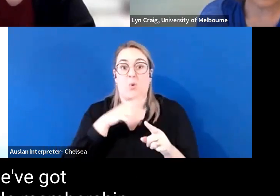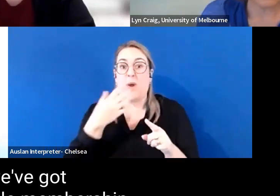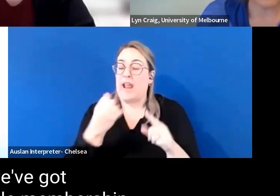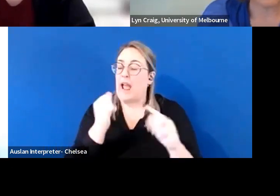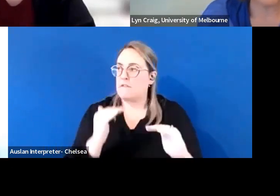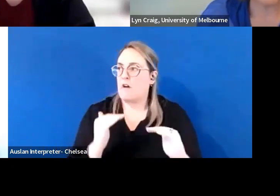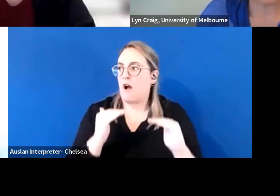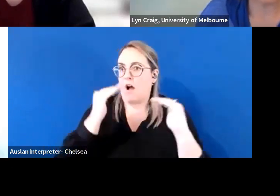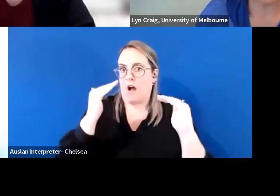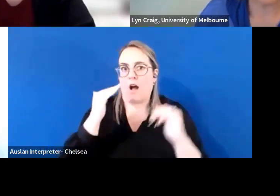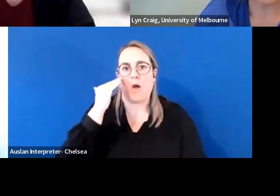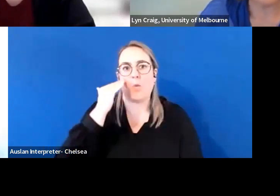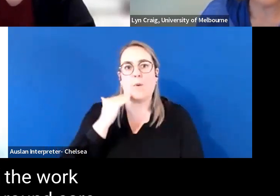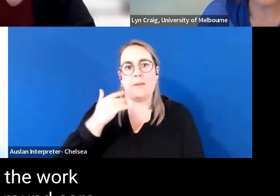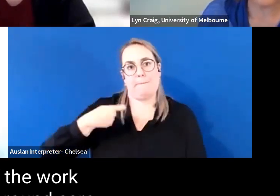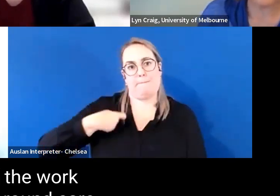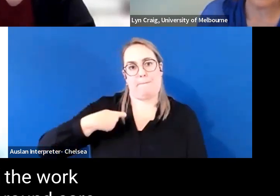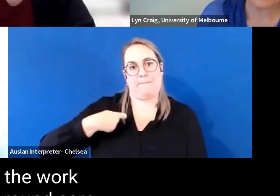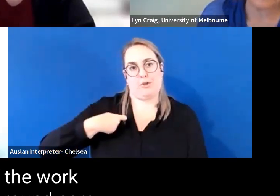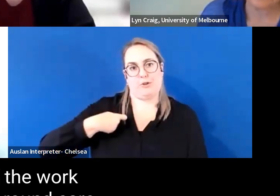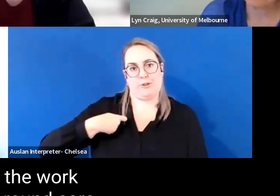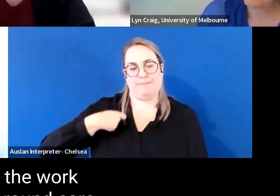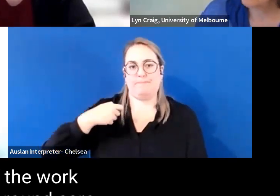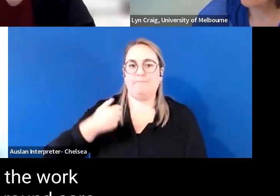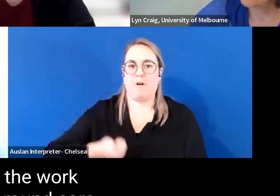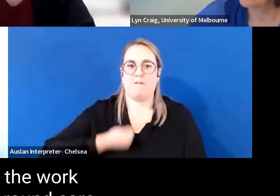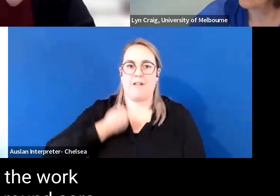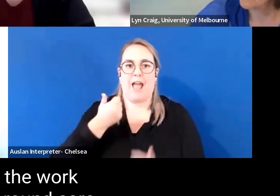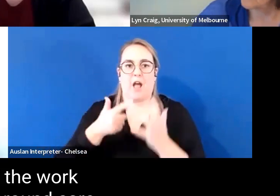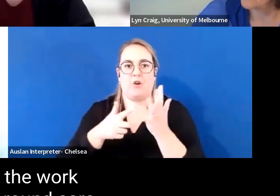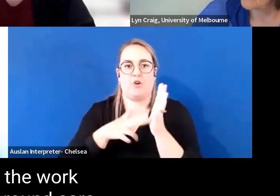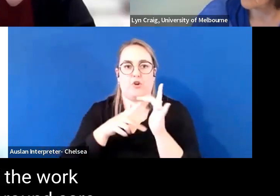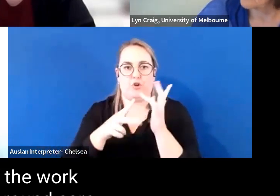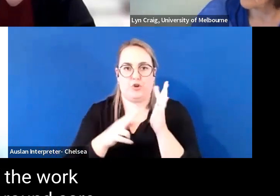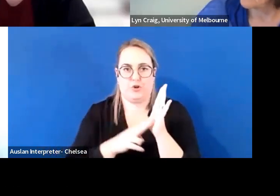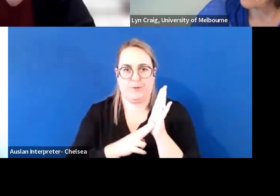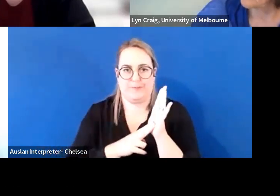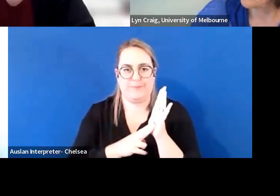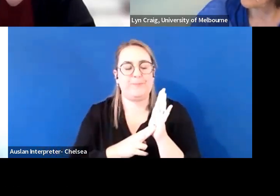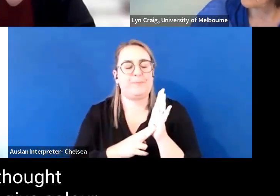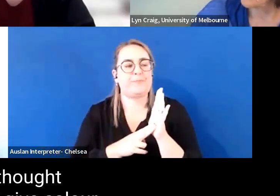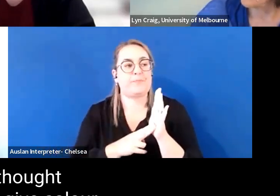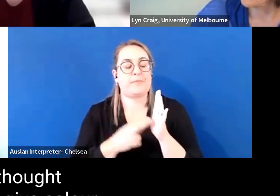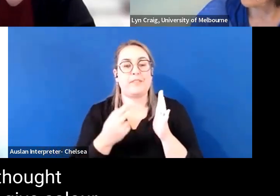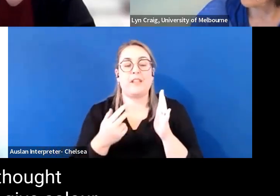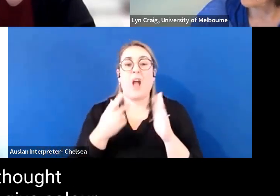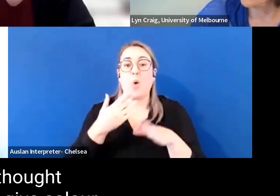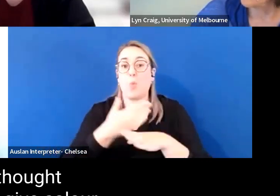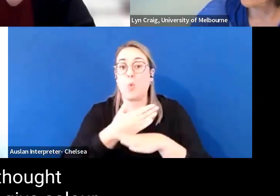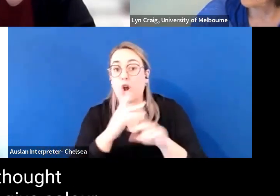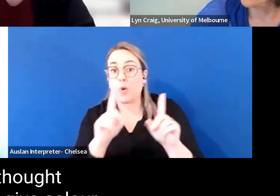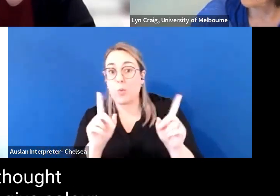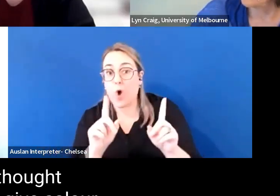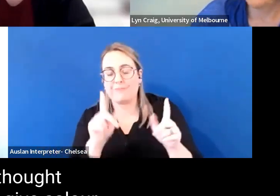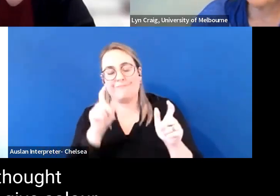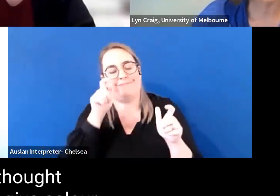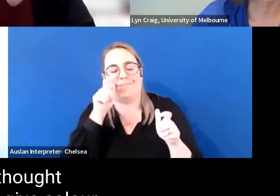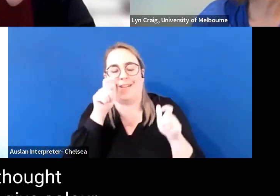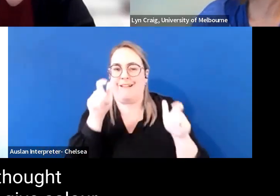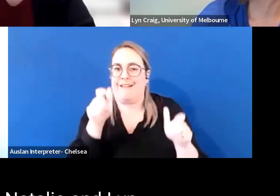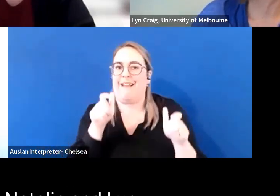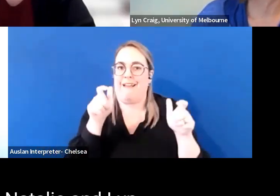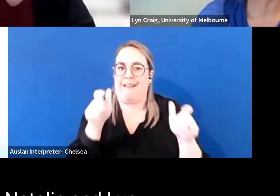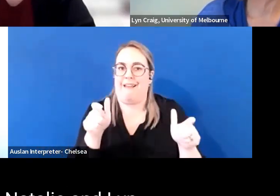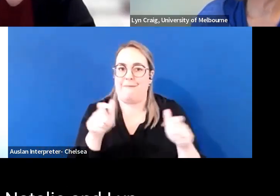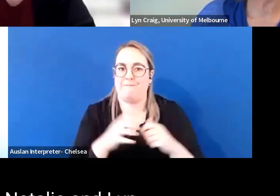female membership, and a lot of the work is based around care. So I thought to kind of give